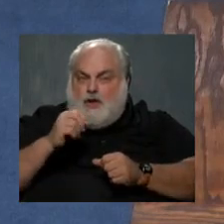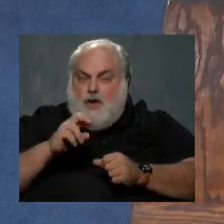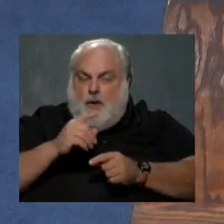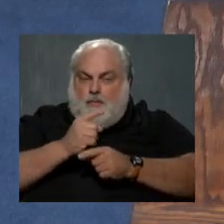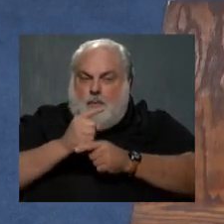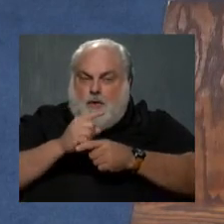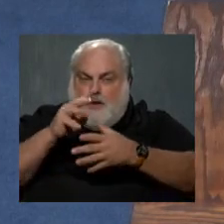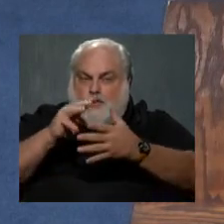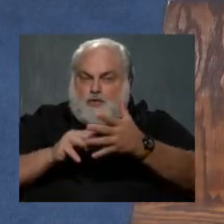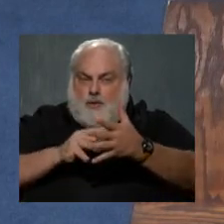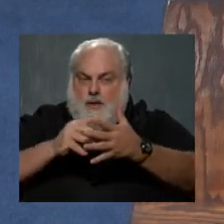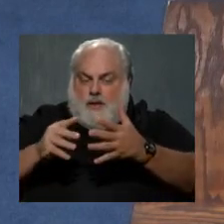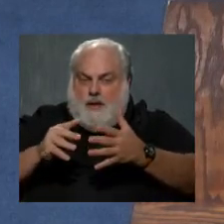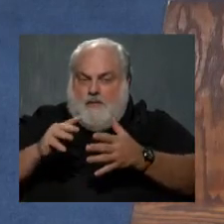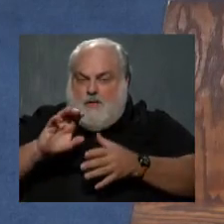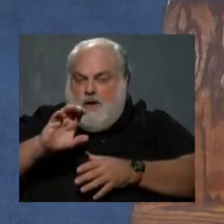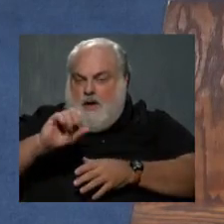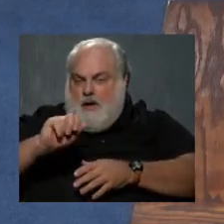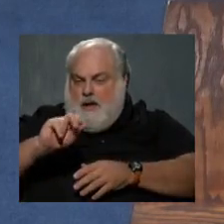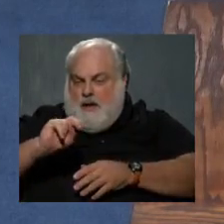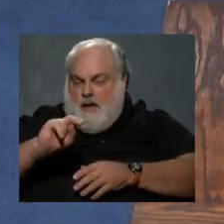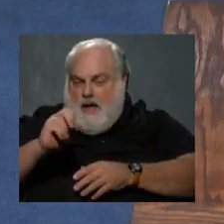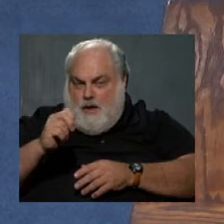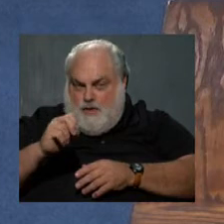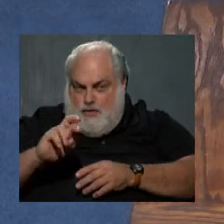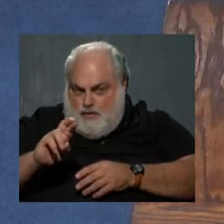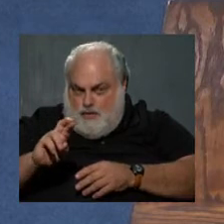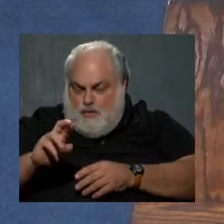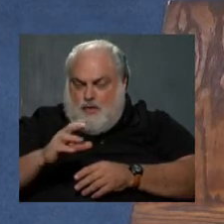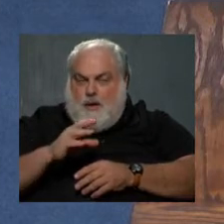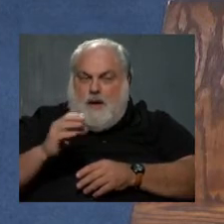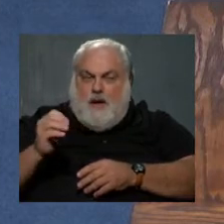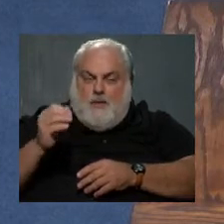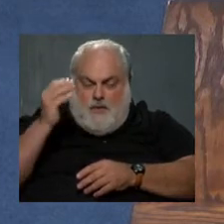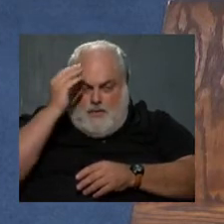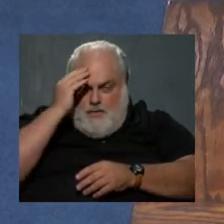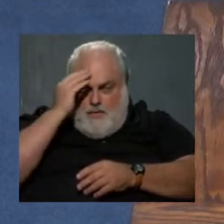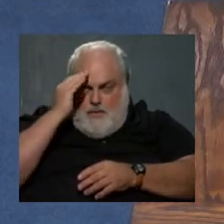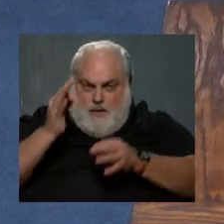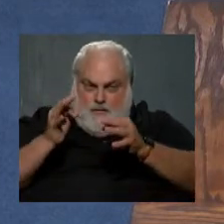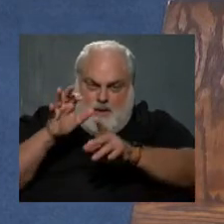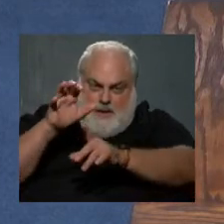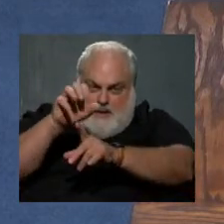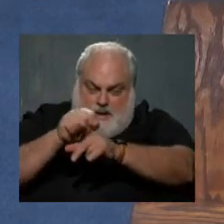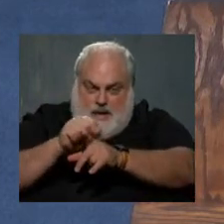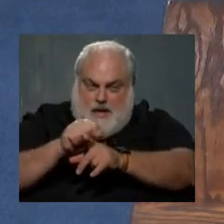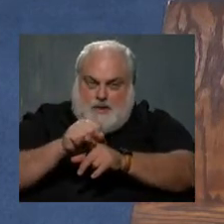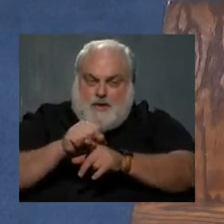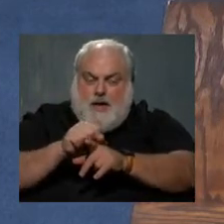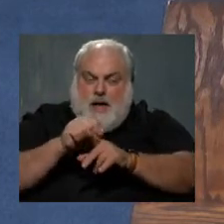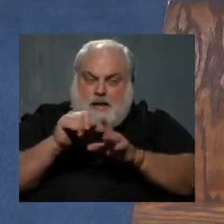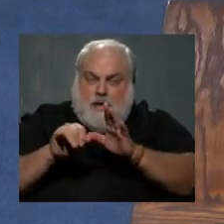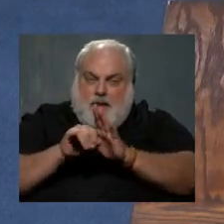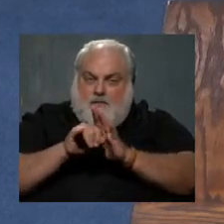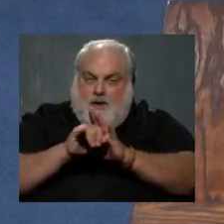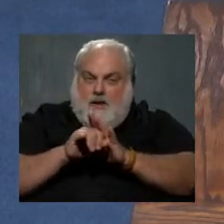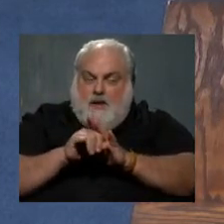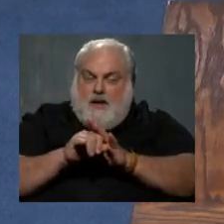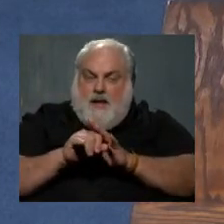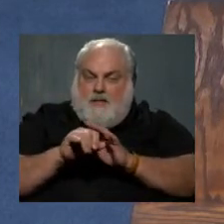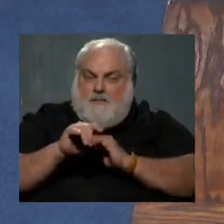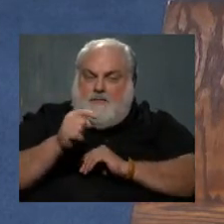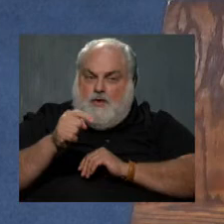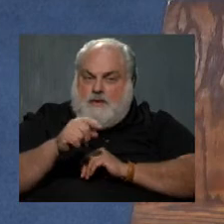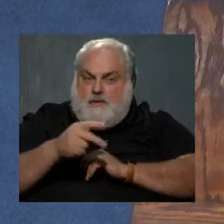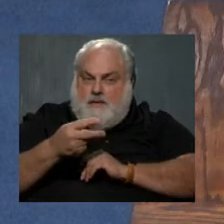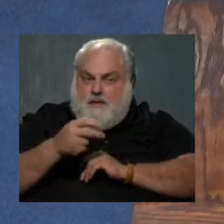so those are your cancer screenings. You know, we know that if we can diagnose cancer at stage one and two,